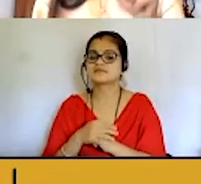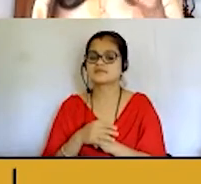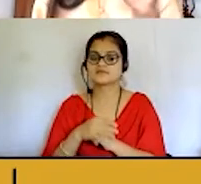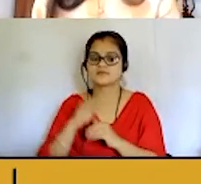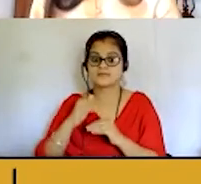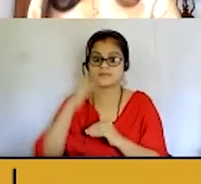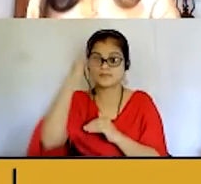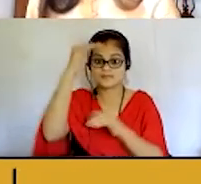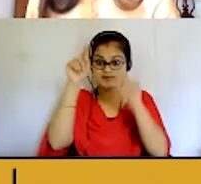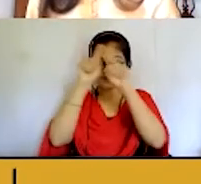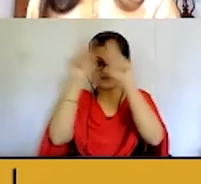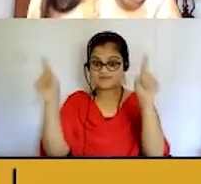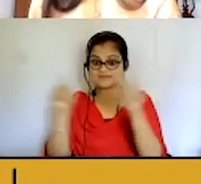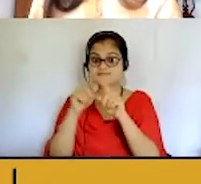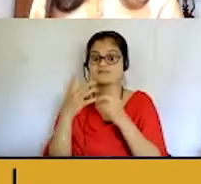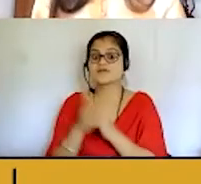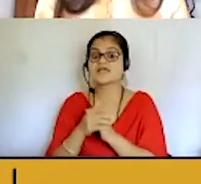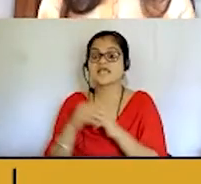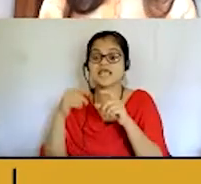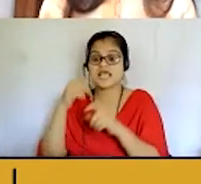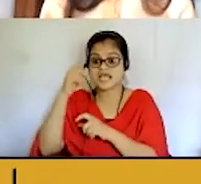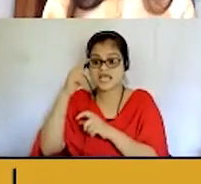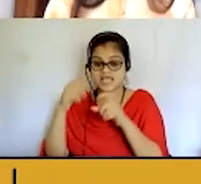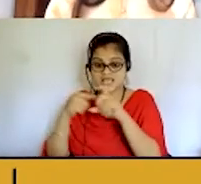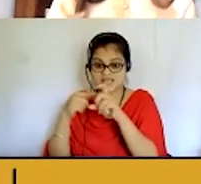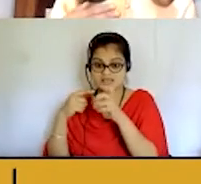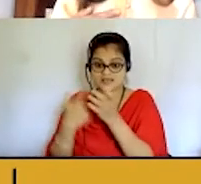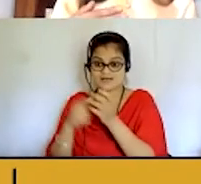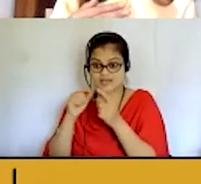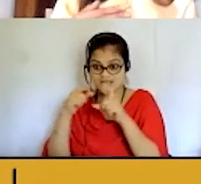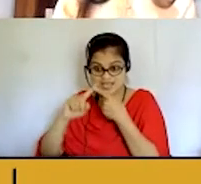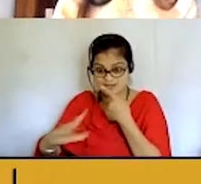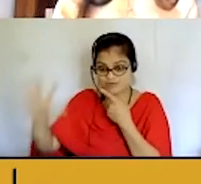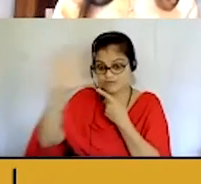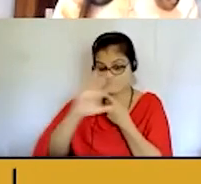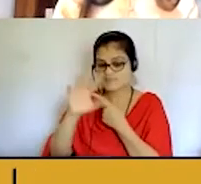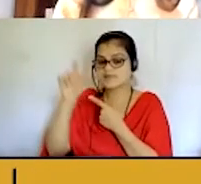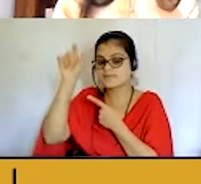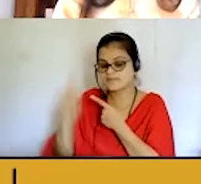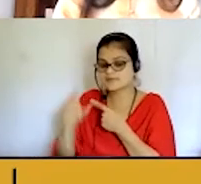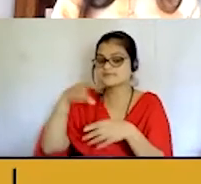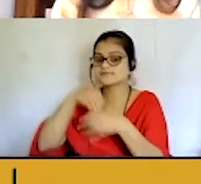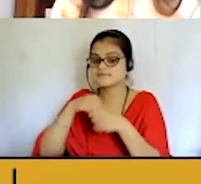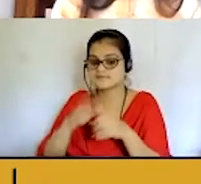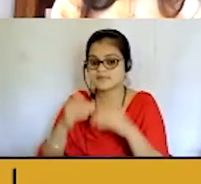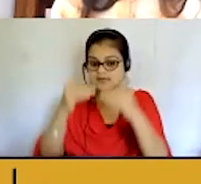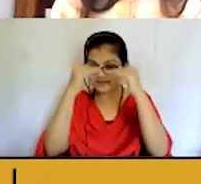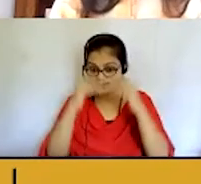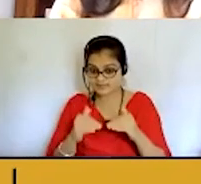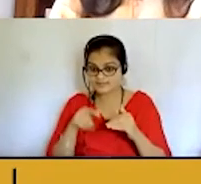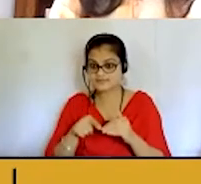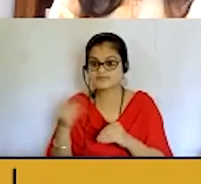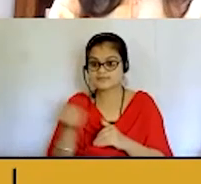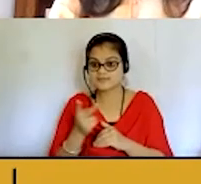see what appears to be a European man and a woman along with the operator, while the bottom shows two men perhaps